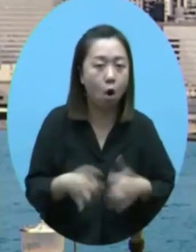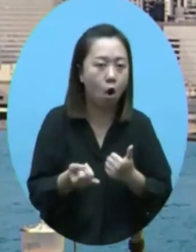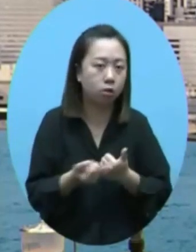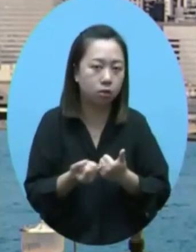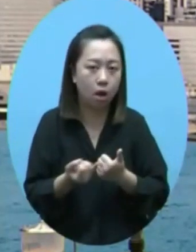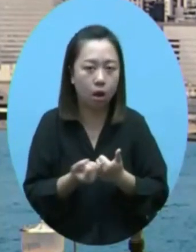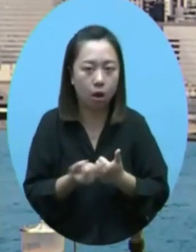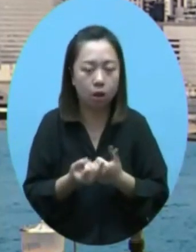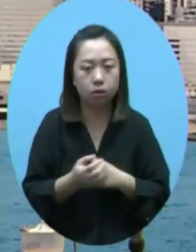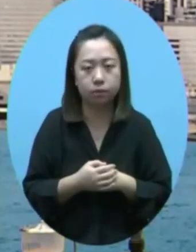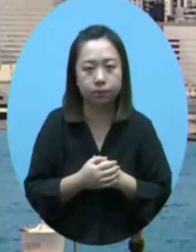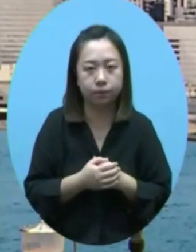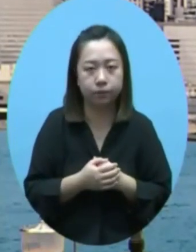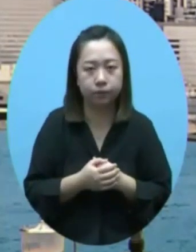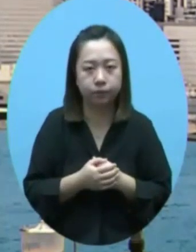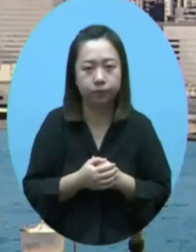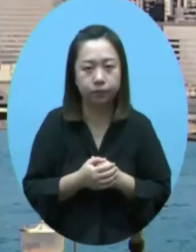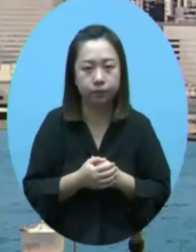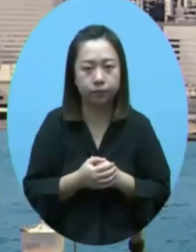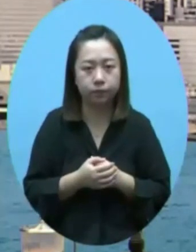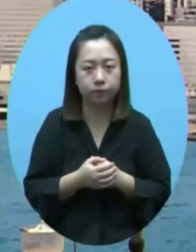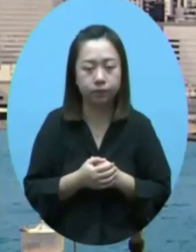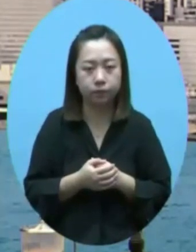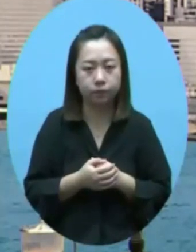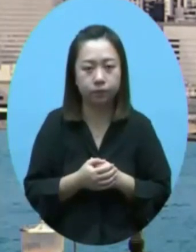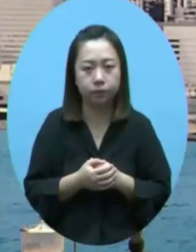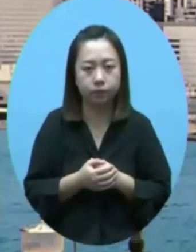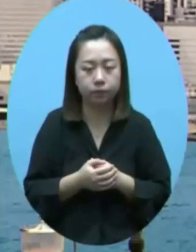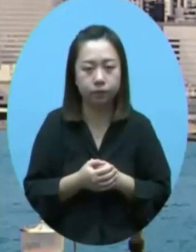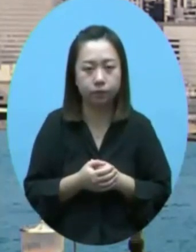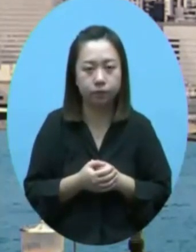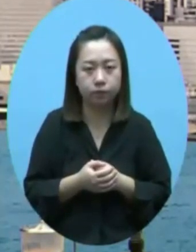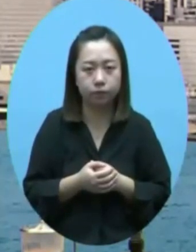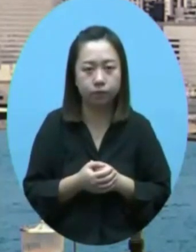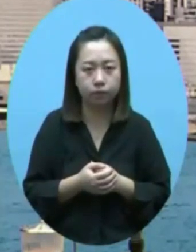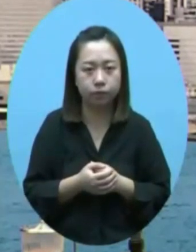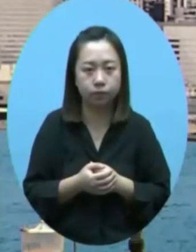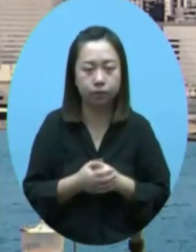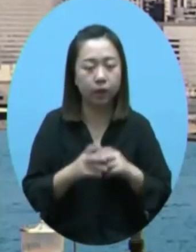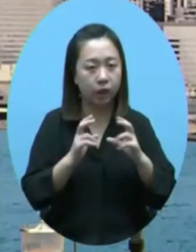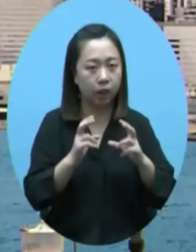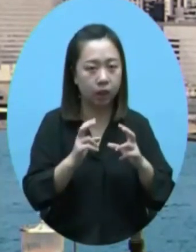Some of them are students.